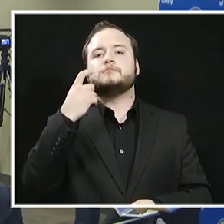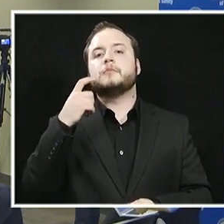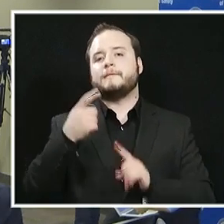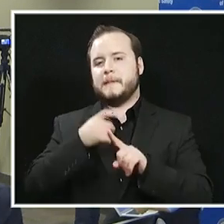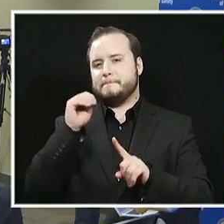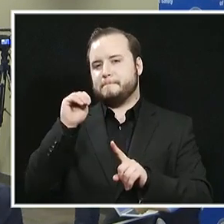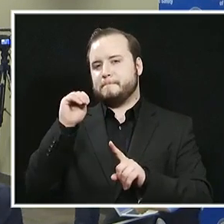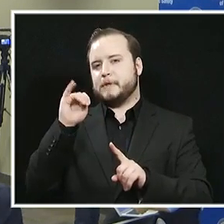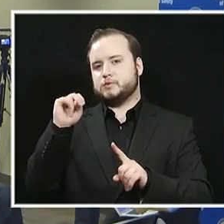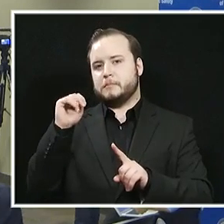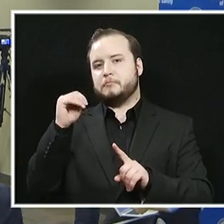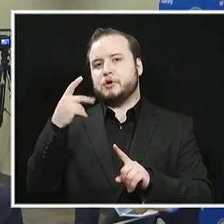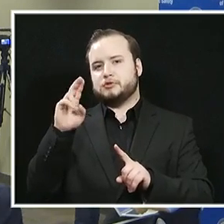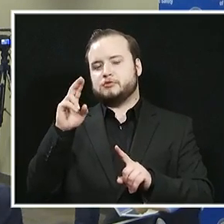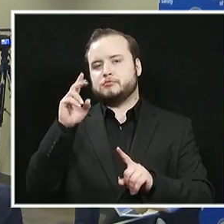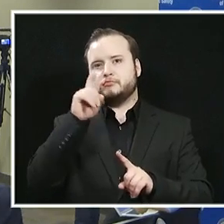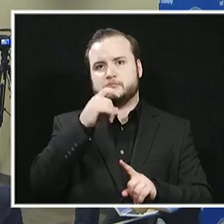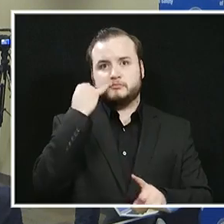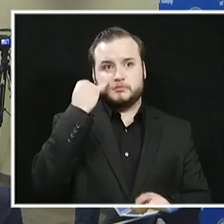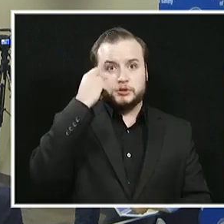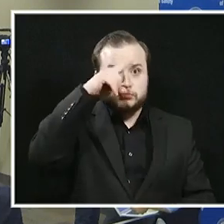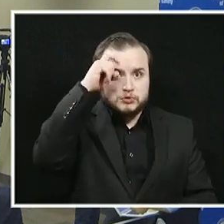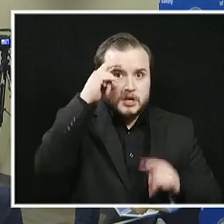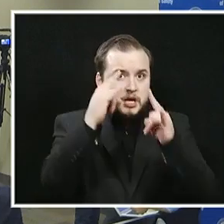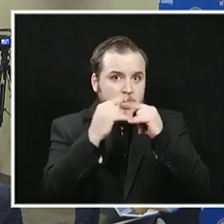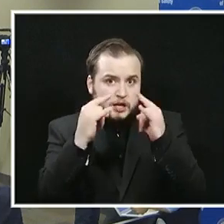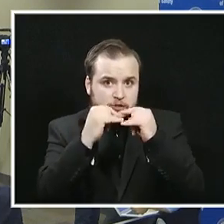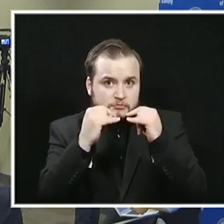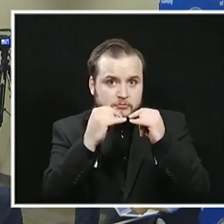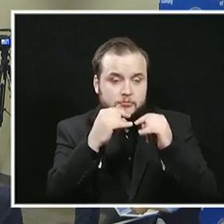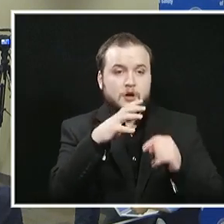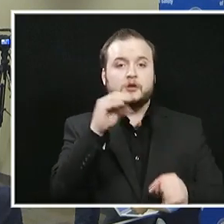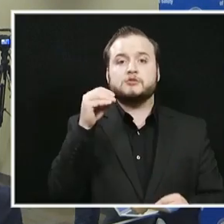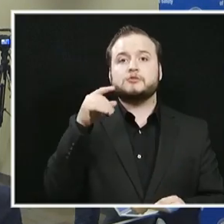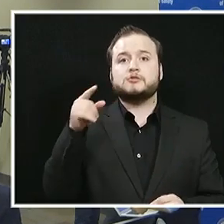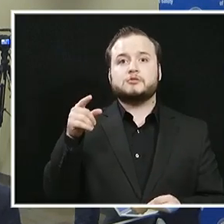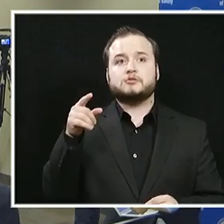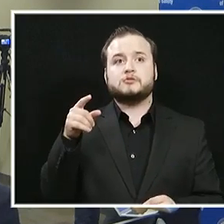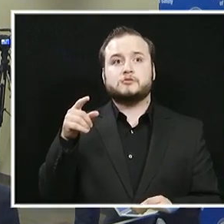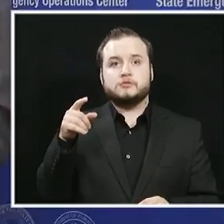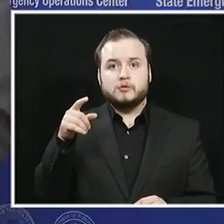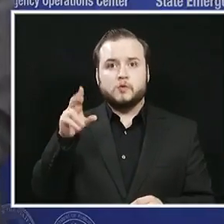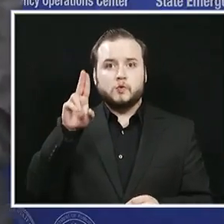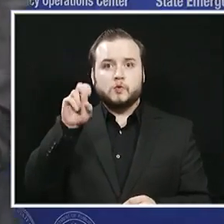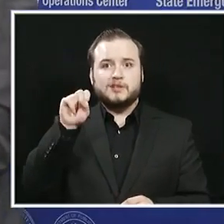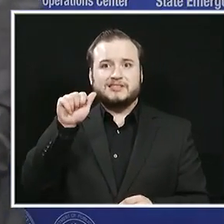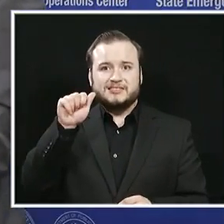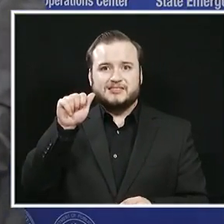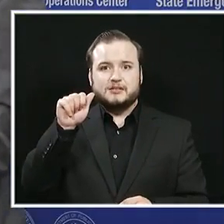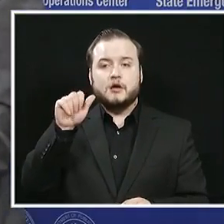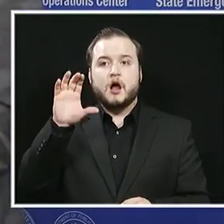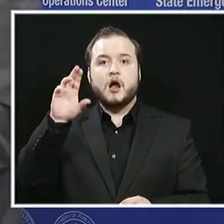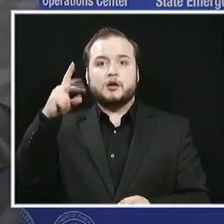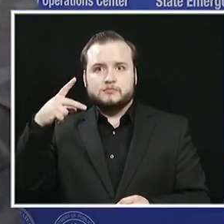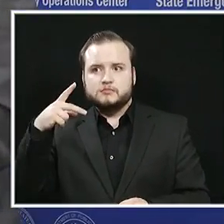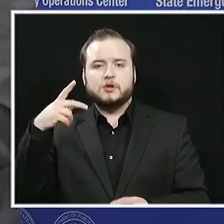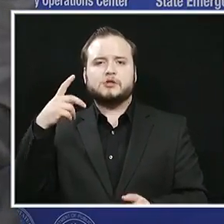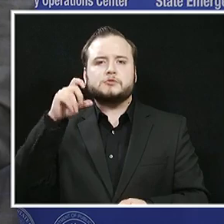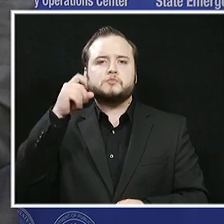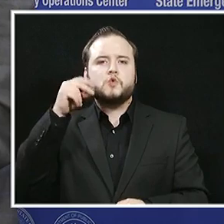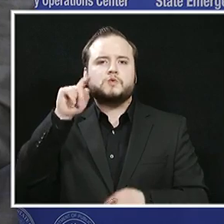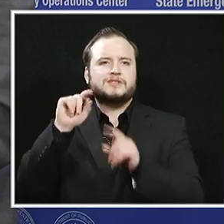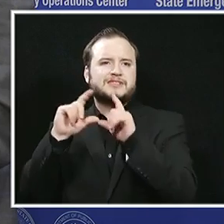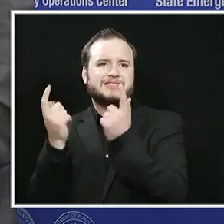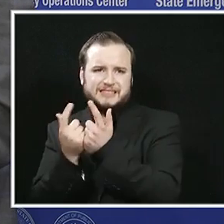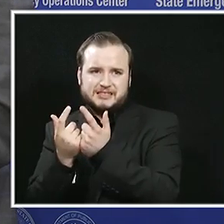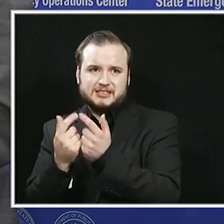also wants to know about youth sports leagues, tournaments like the USA Cup. You would touch on that. Yeah, no permanent decision yet. And again, I